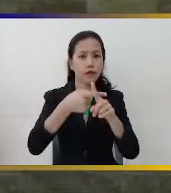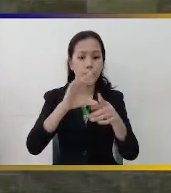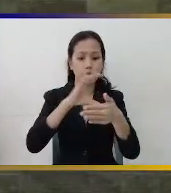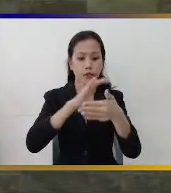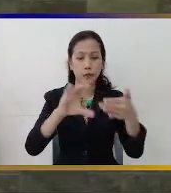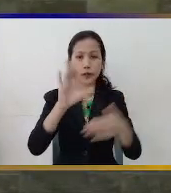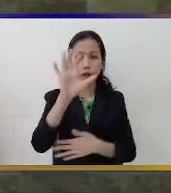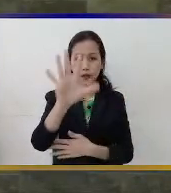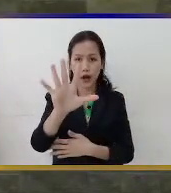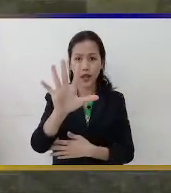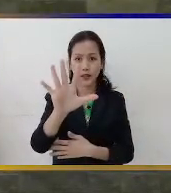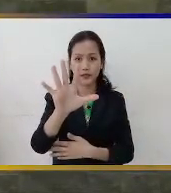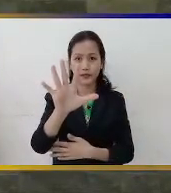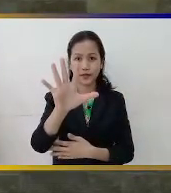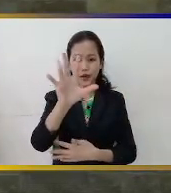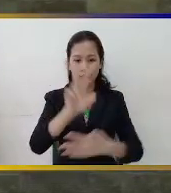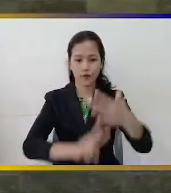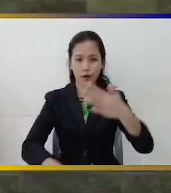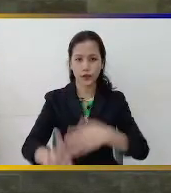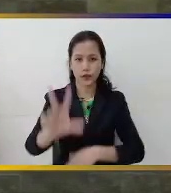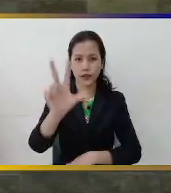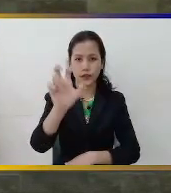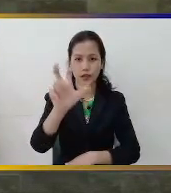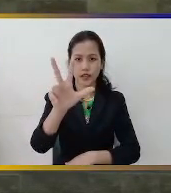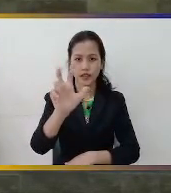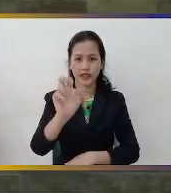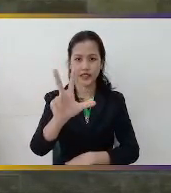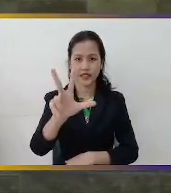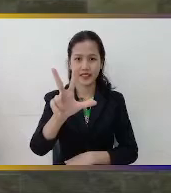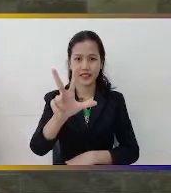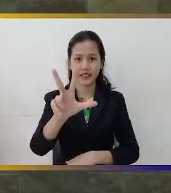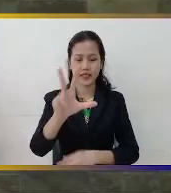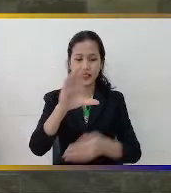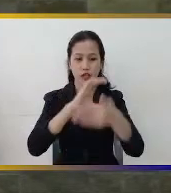Micah, verse number 13. Alright, from